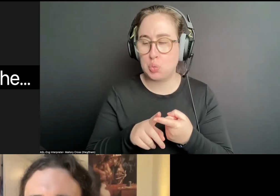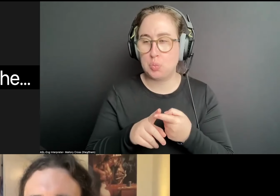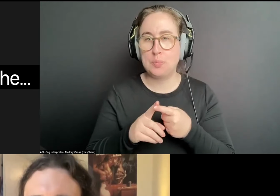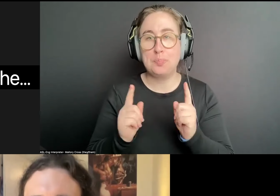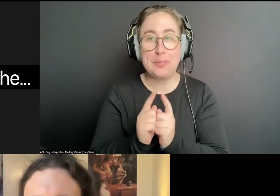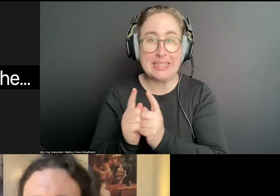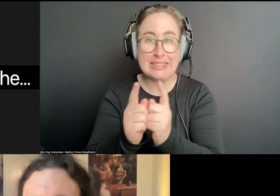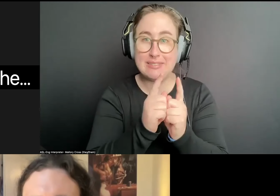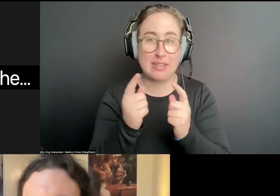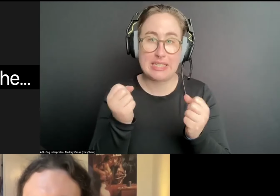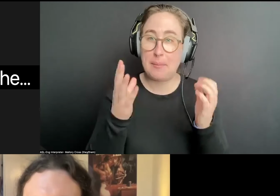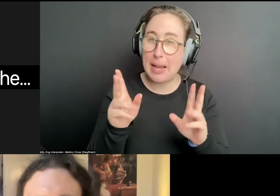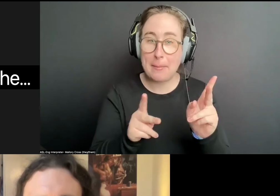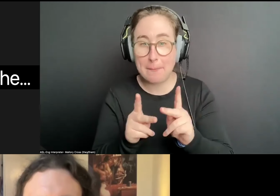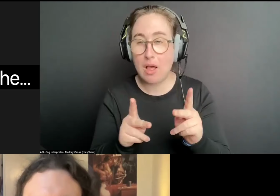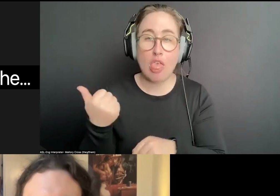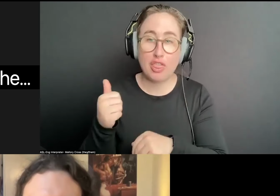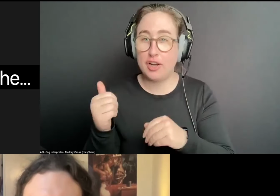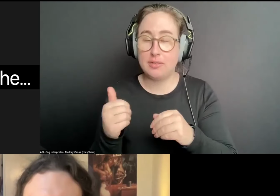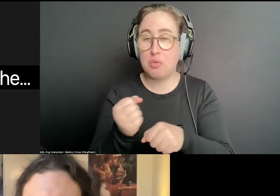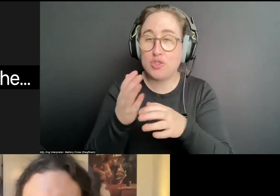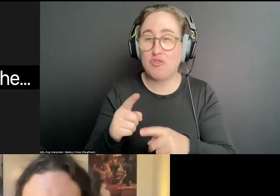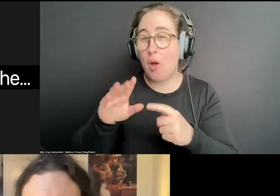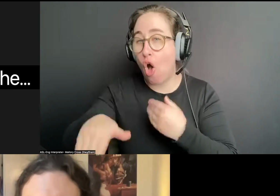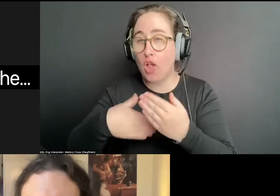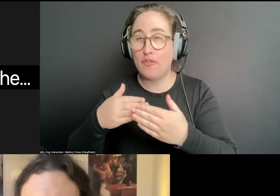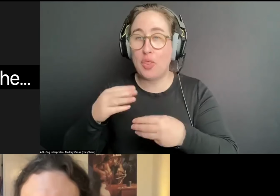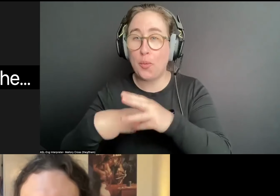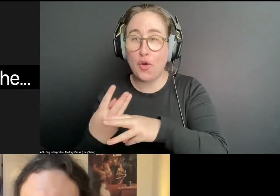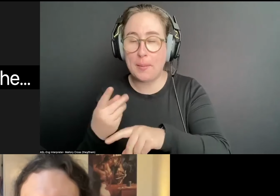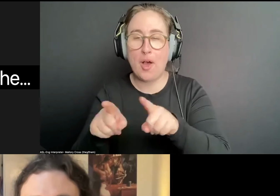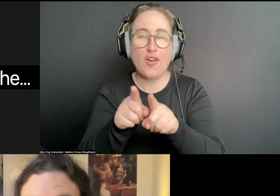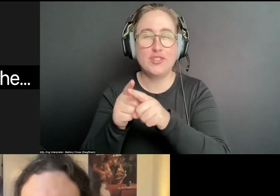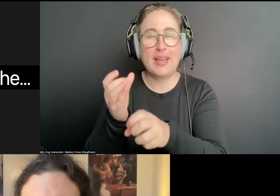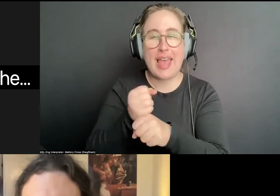as many peer-to-peer producers from all over the world, but also get access to